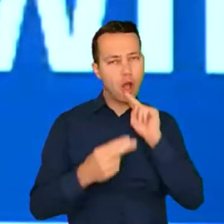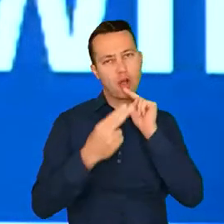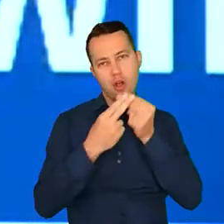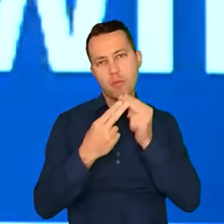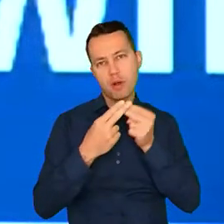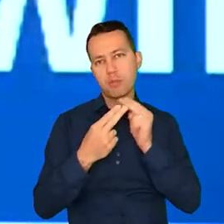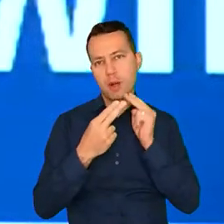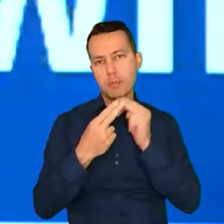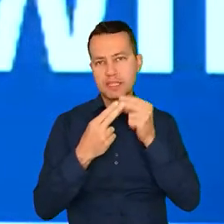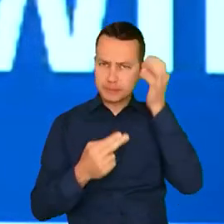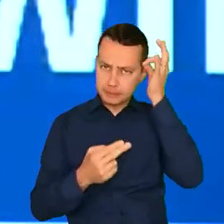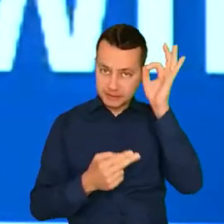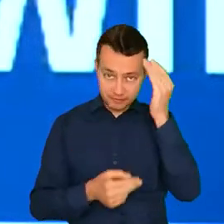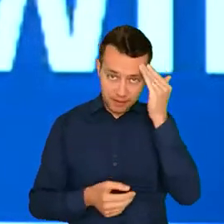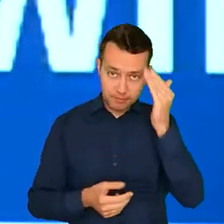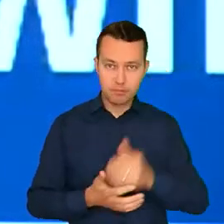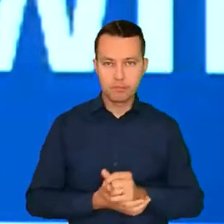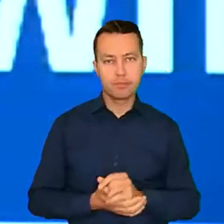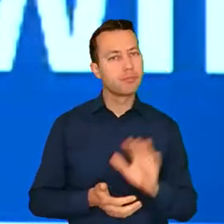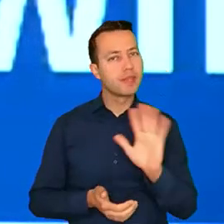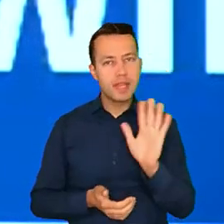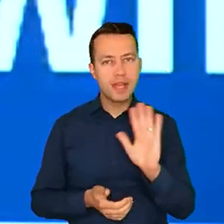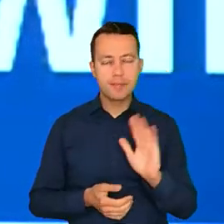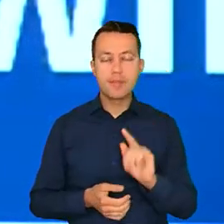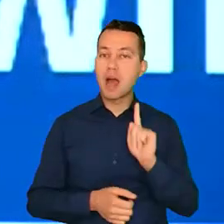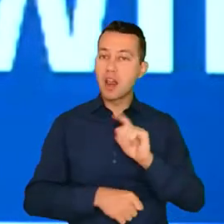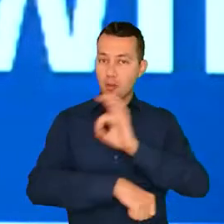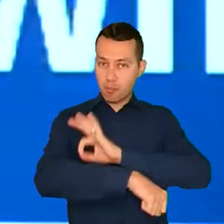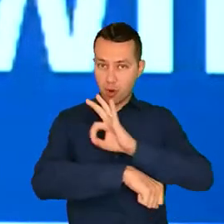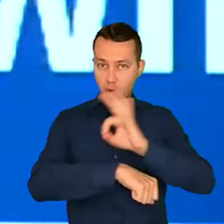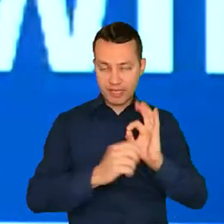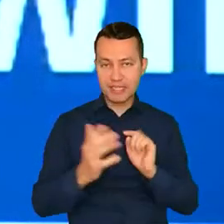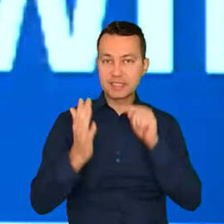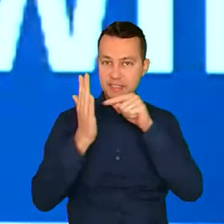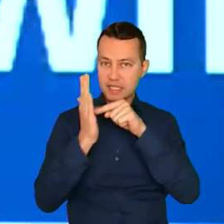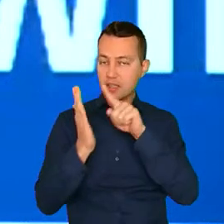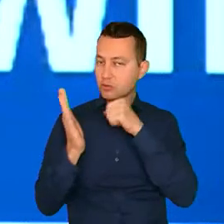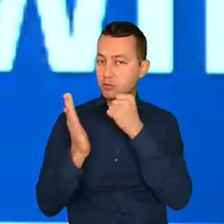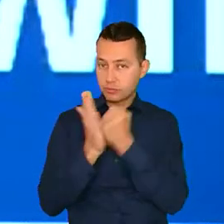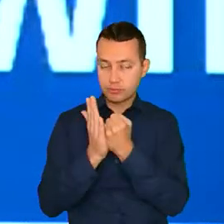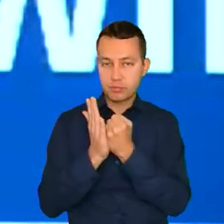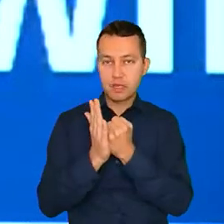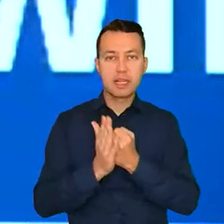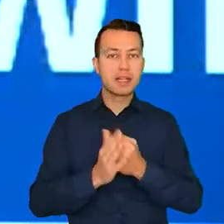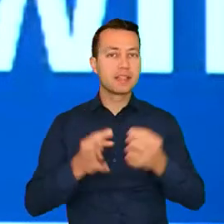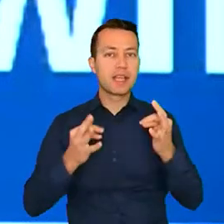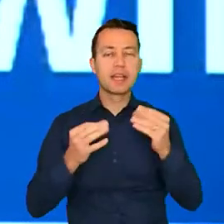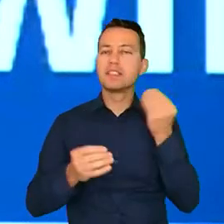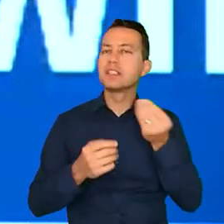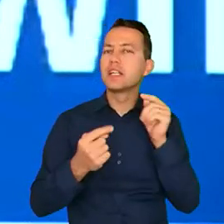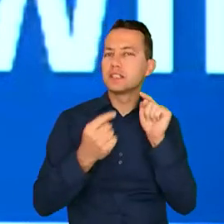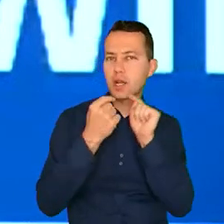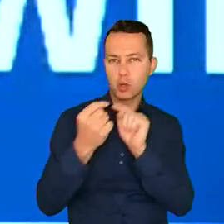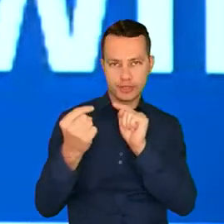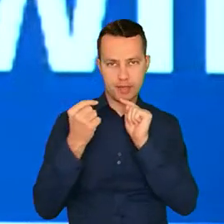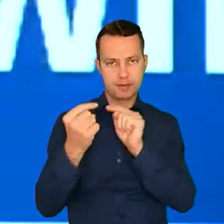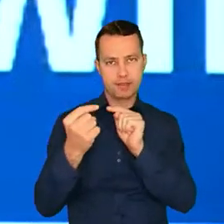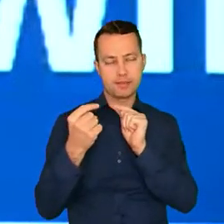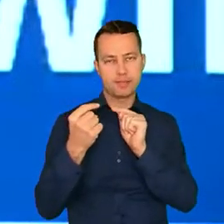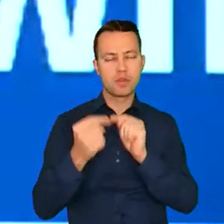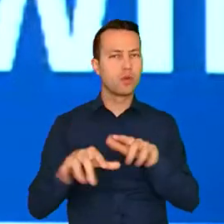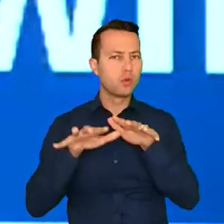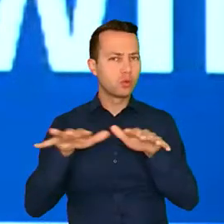all questions, but the draft of this directive is still negotiated, and many things